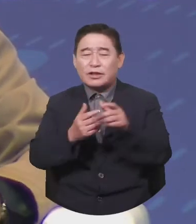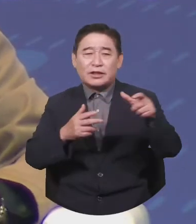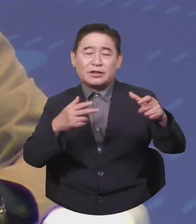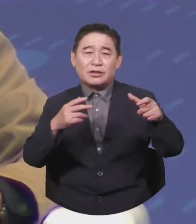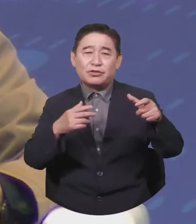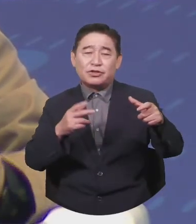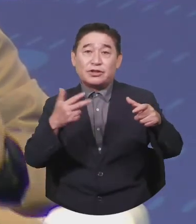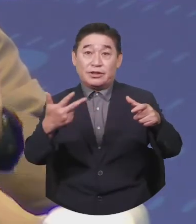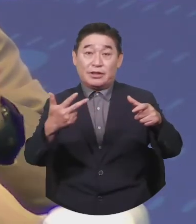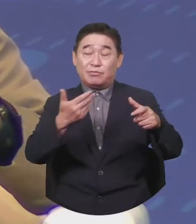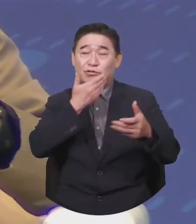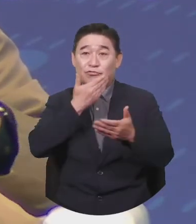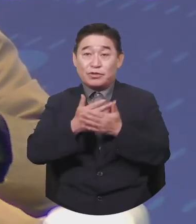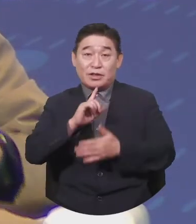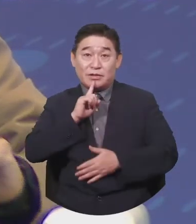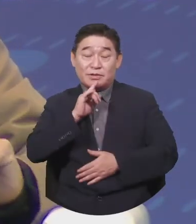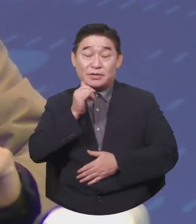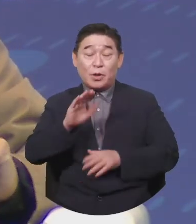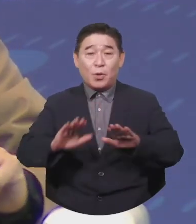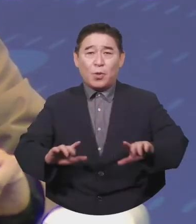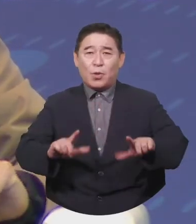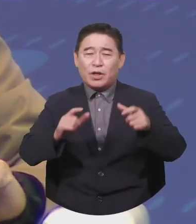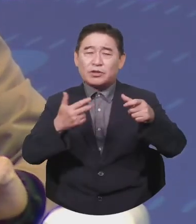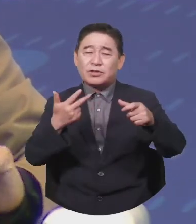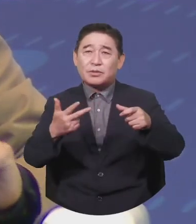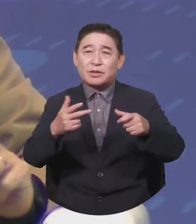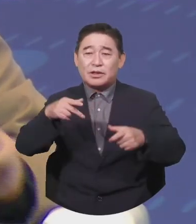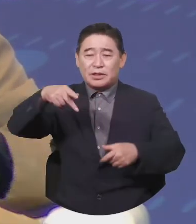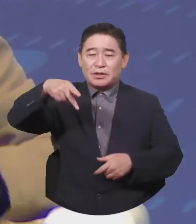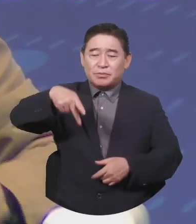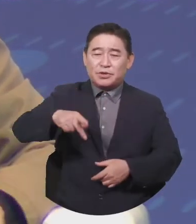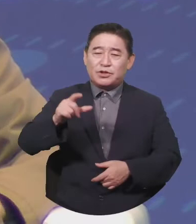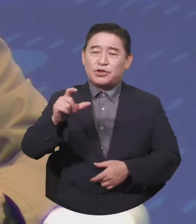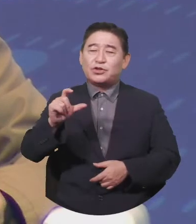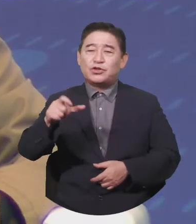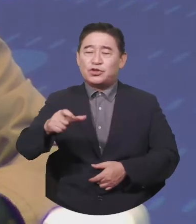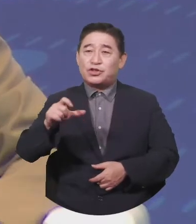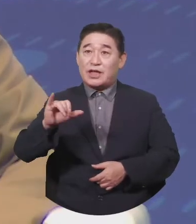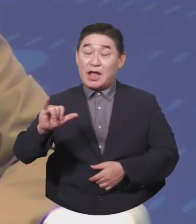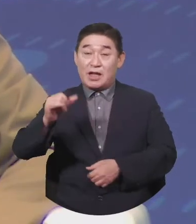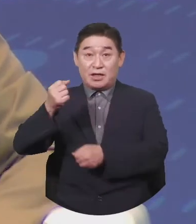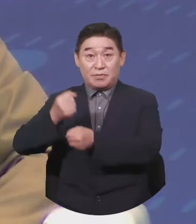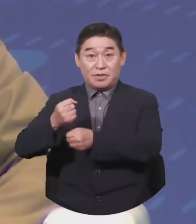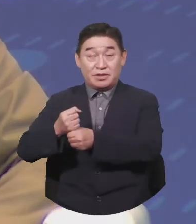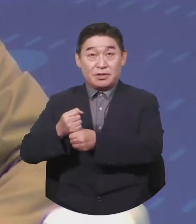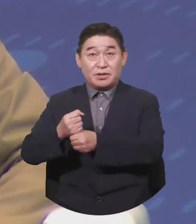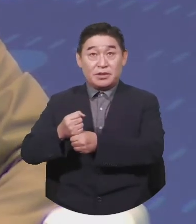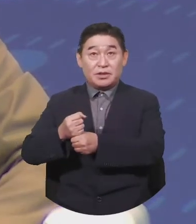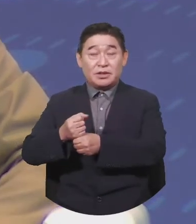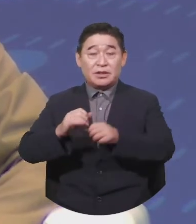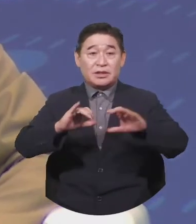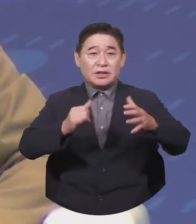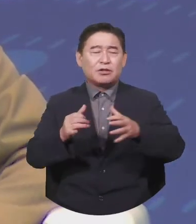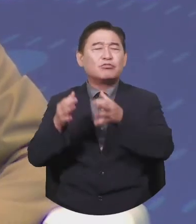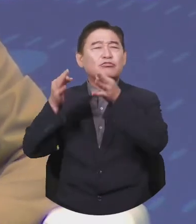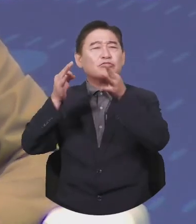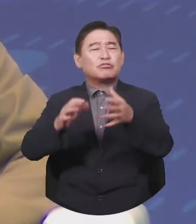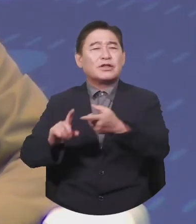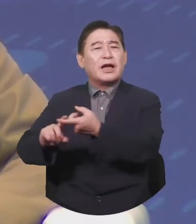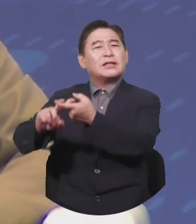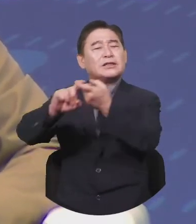this year launched like so-called PGII, Partnership for Global Investment, Infrastructure